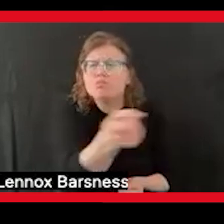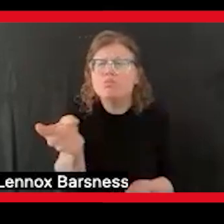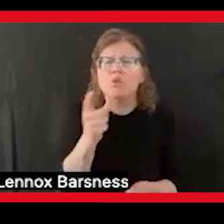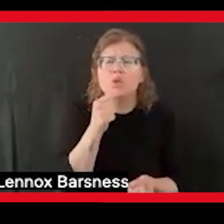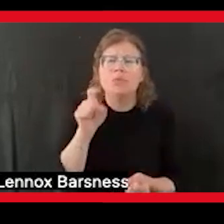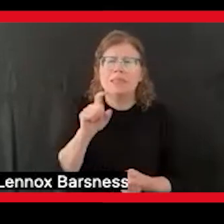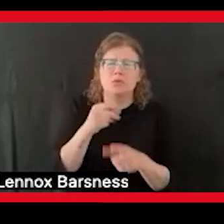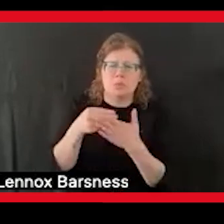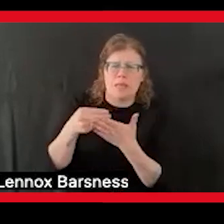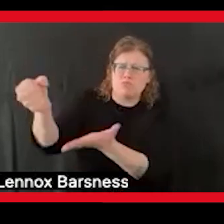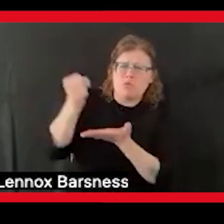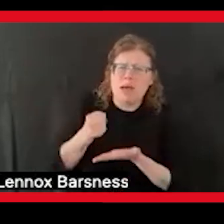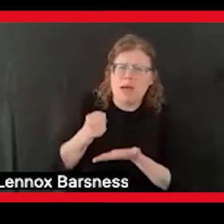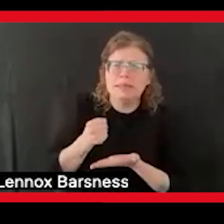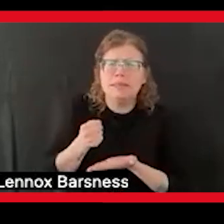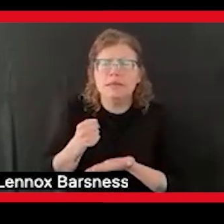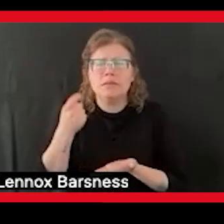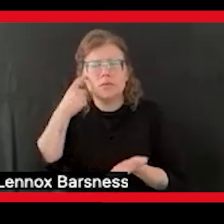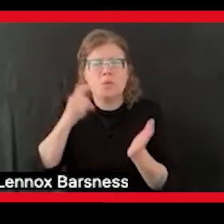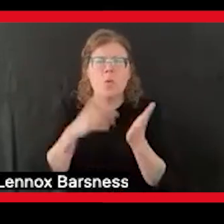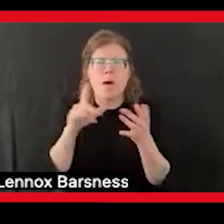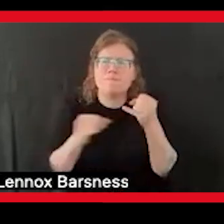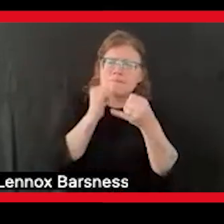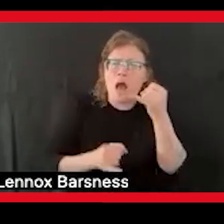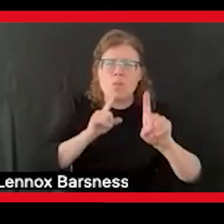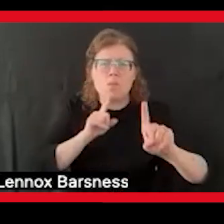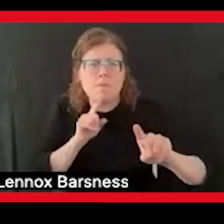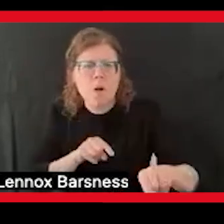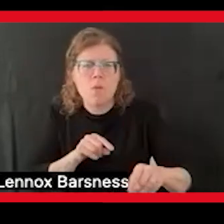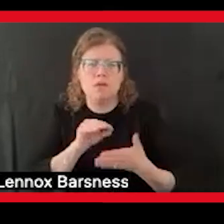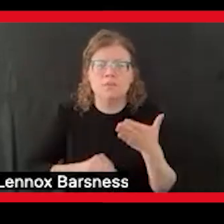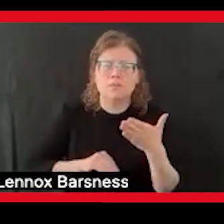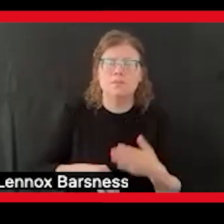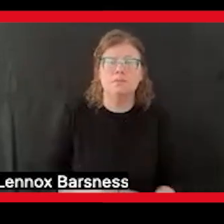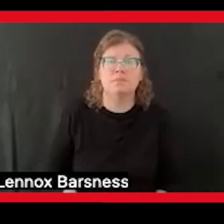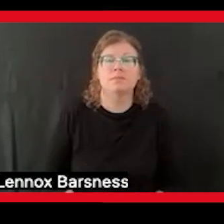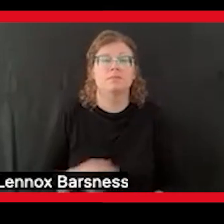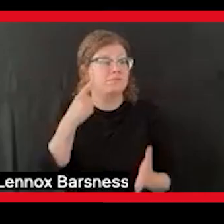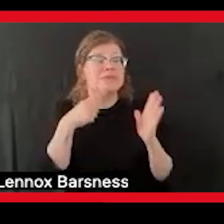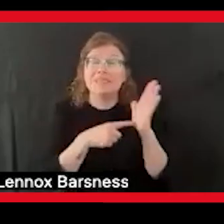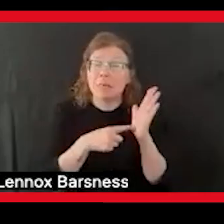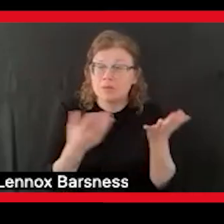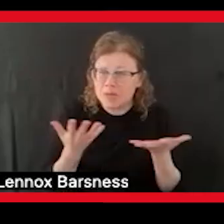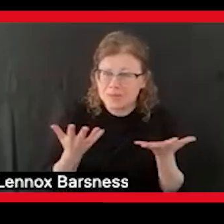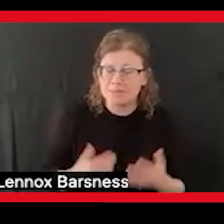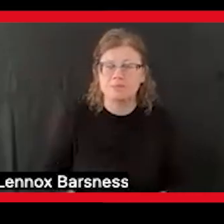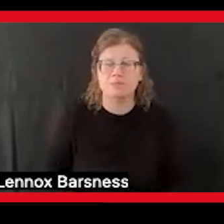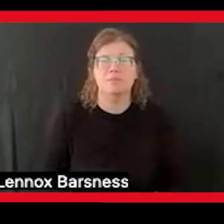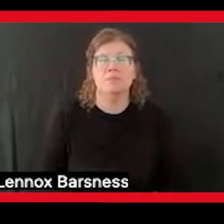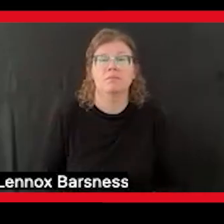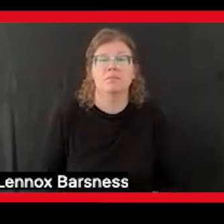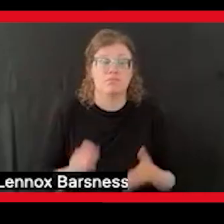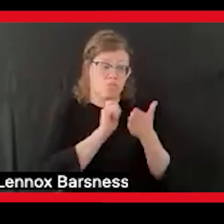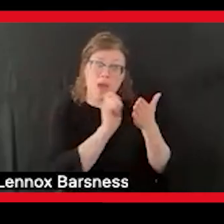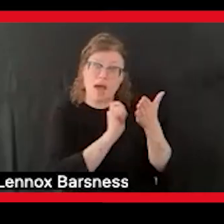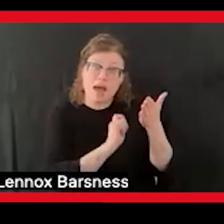report. Some examples of accommodations are translation of written materials into